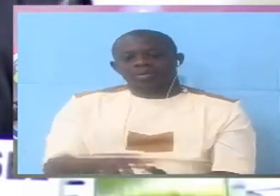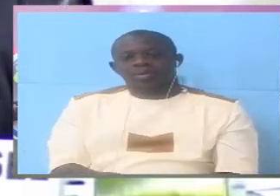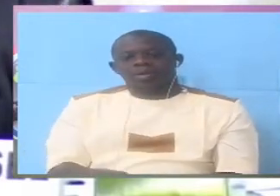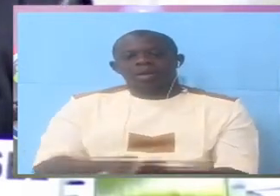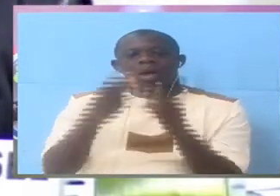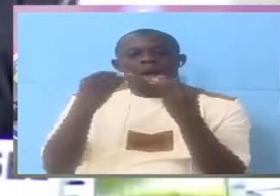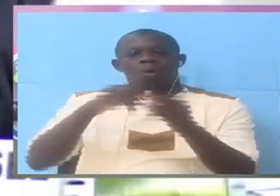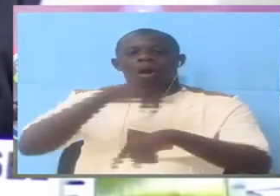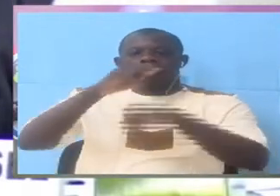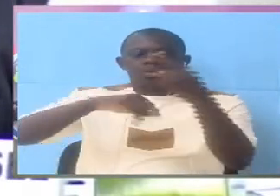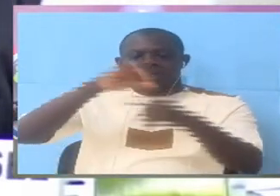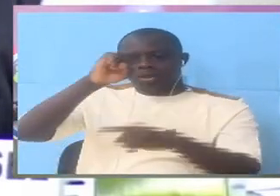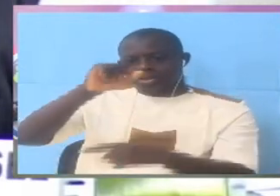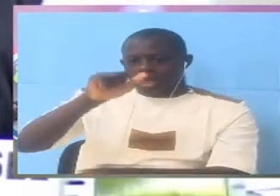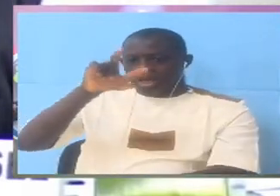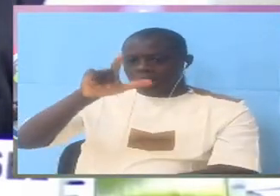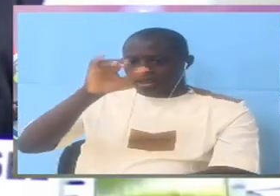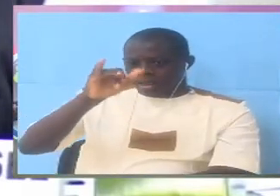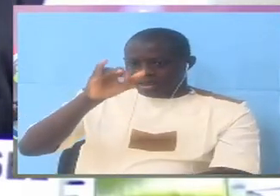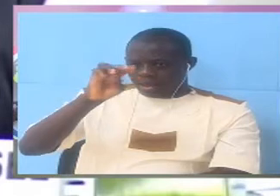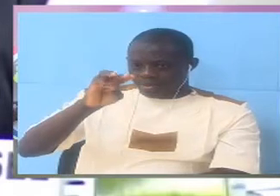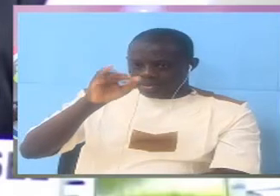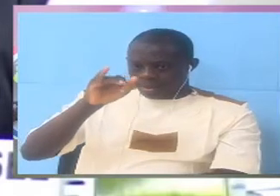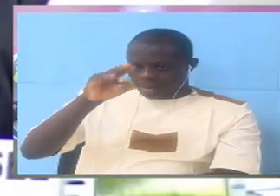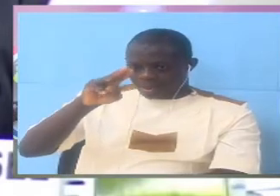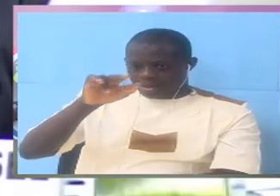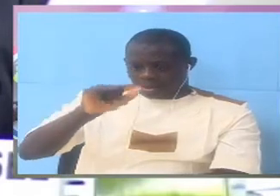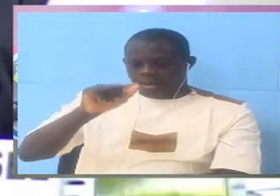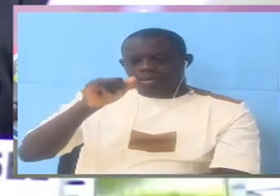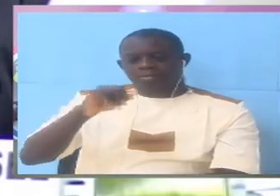How about Salimina Drame?